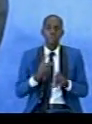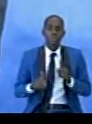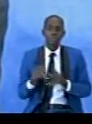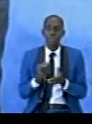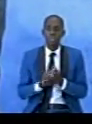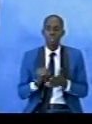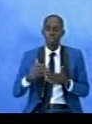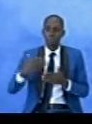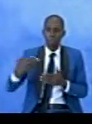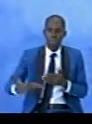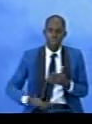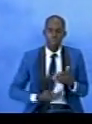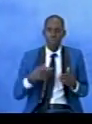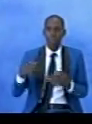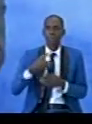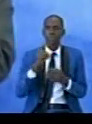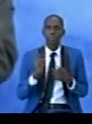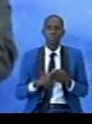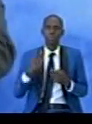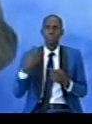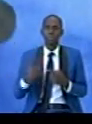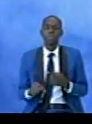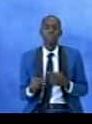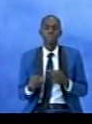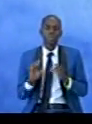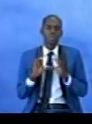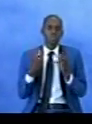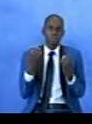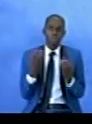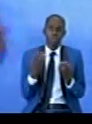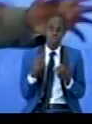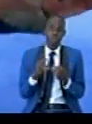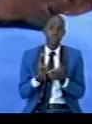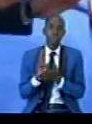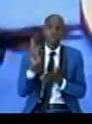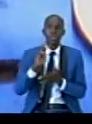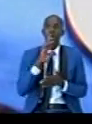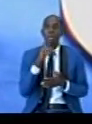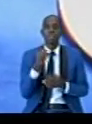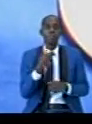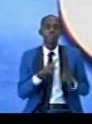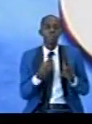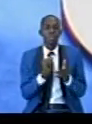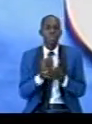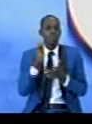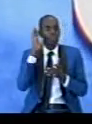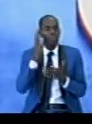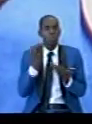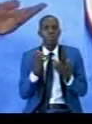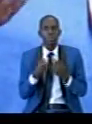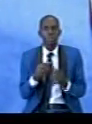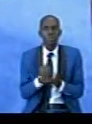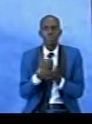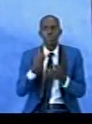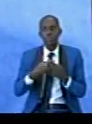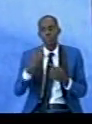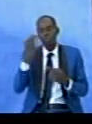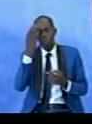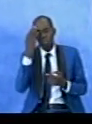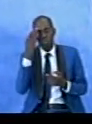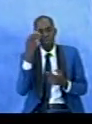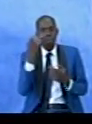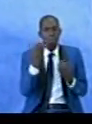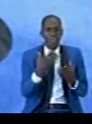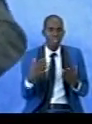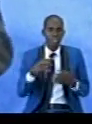are the people that help you to know that's where we find that department and that department, that's where we do this and that. They are like father, mother